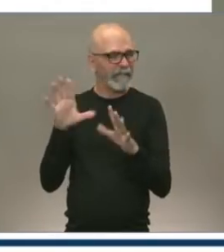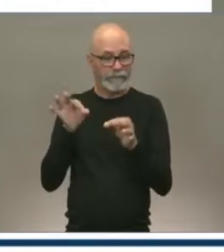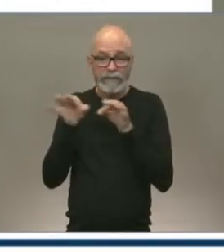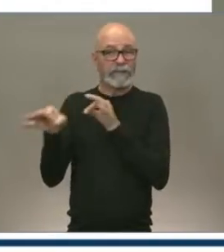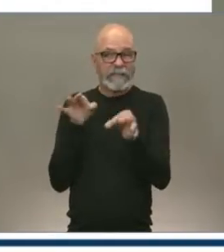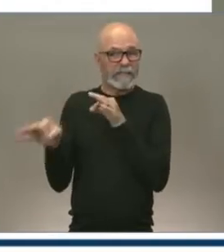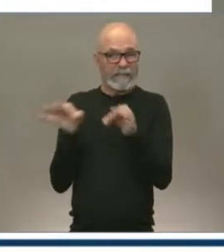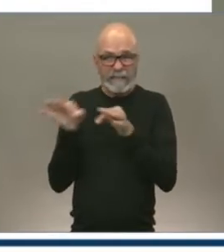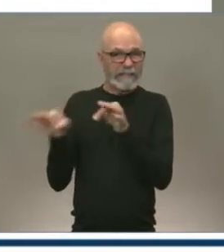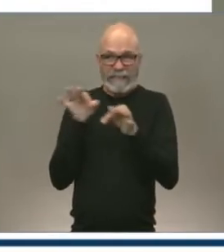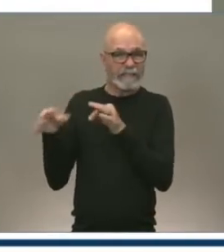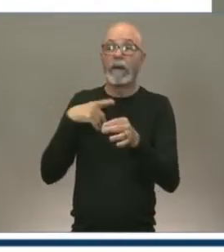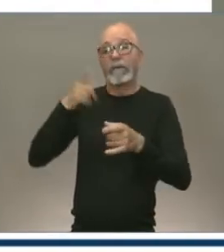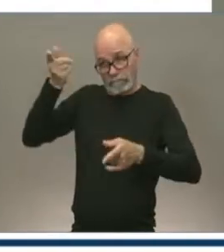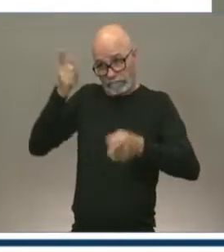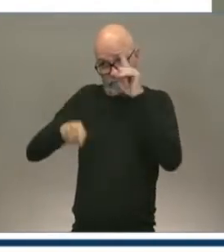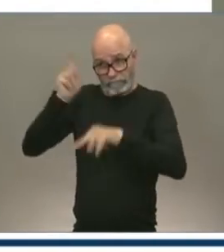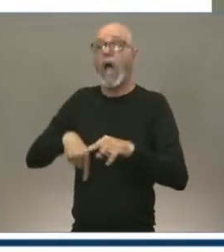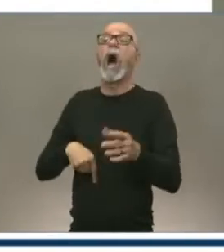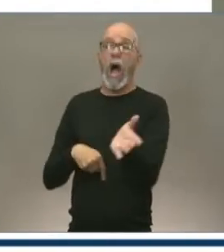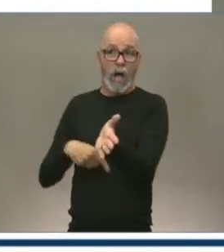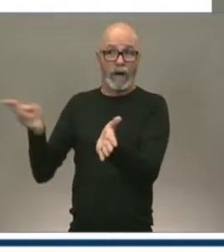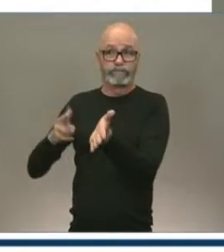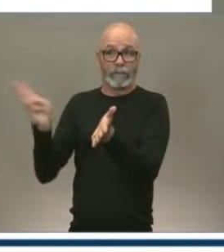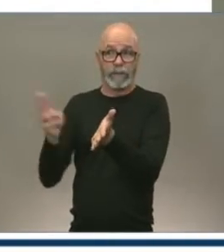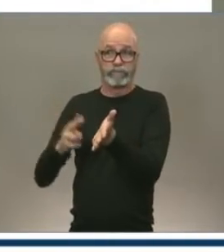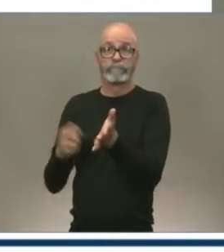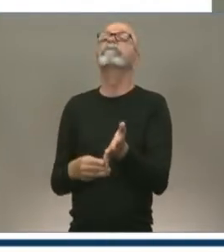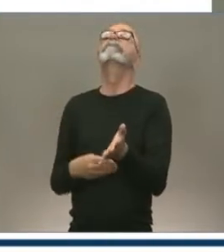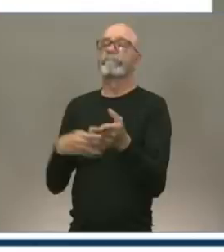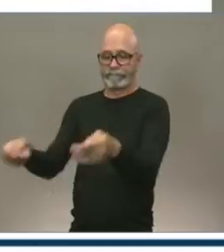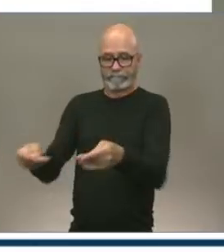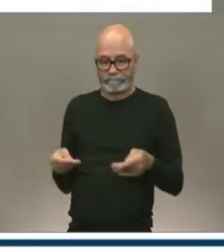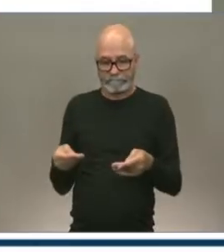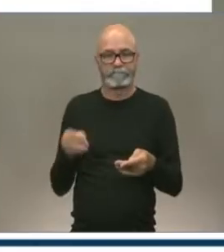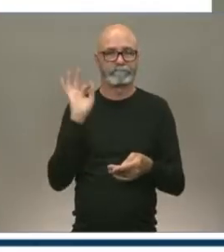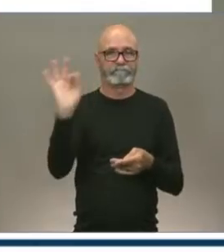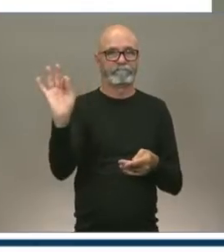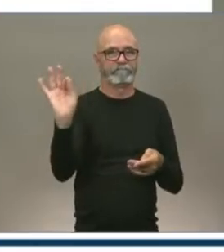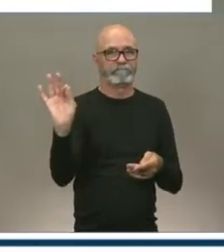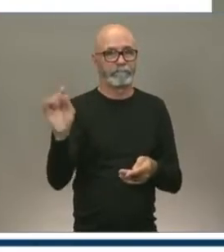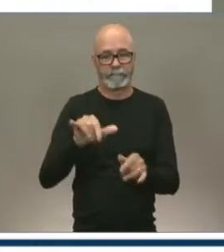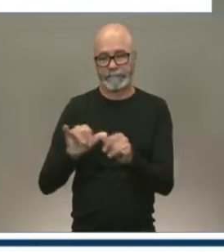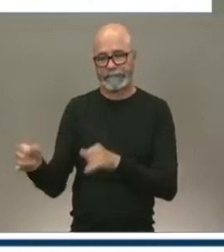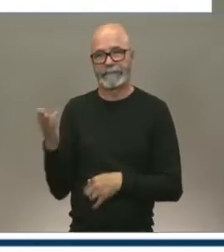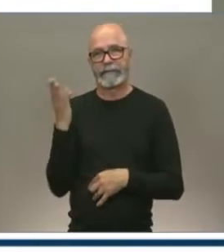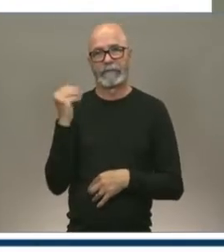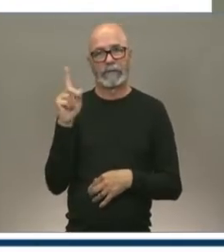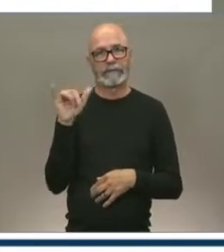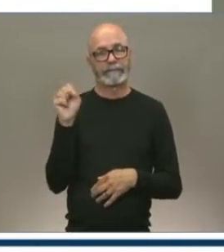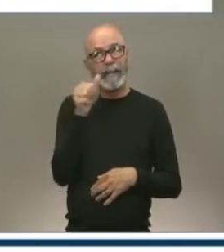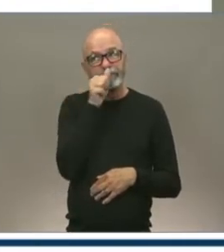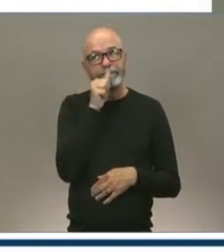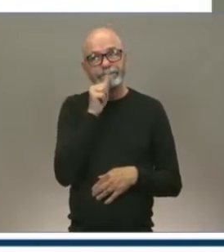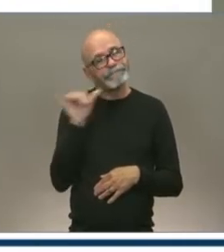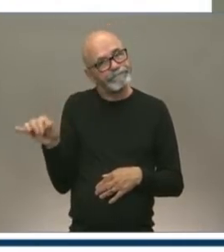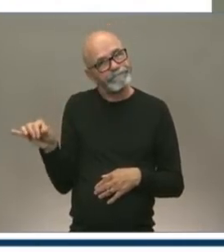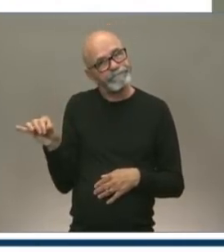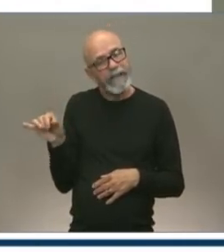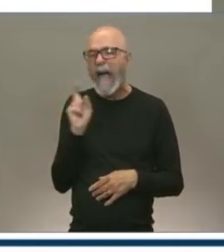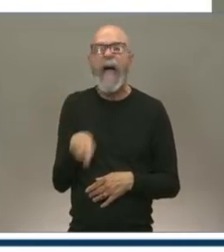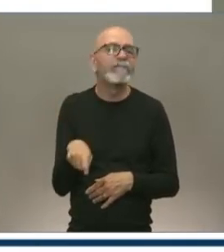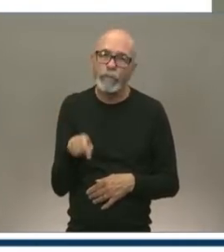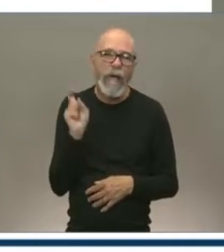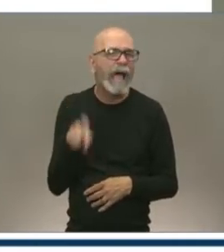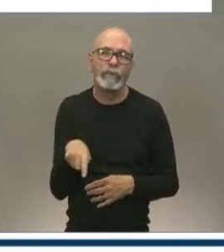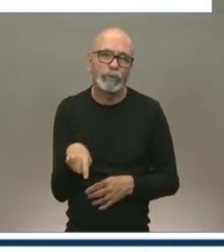that portion of their plan, that it's very clear. All that requirement for 14-day quarantine will be held. And there's,